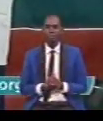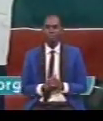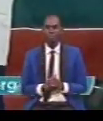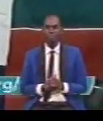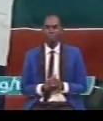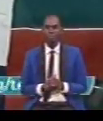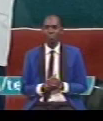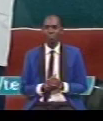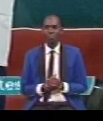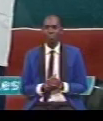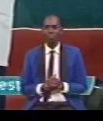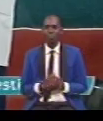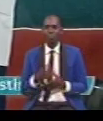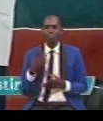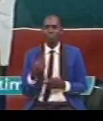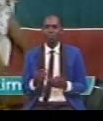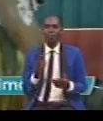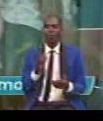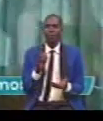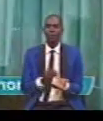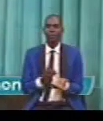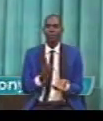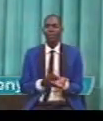The doctor of all.